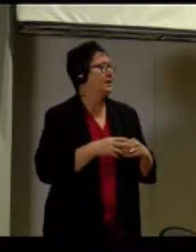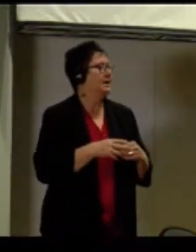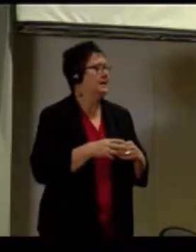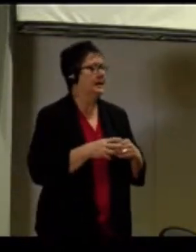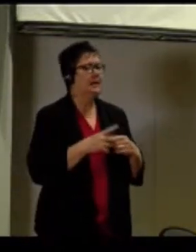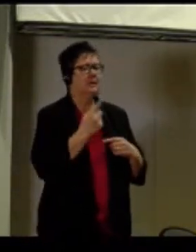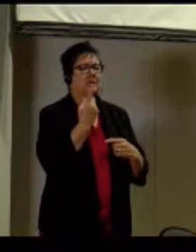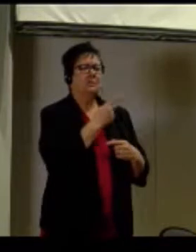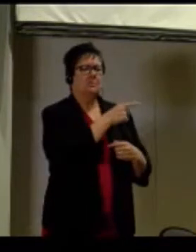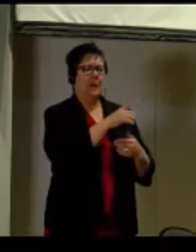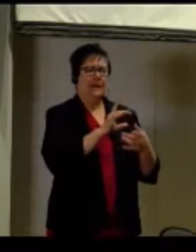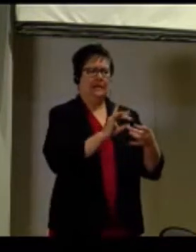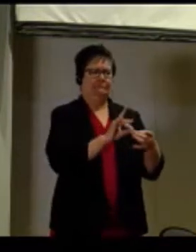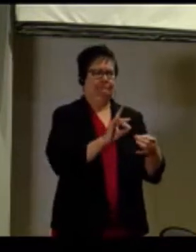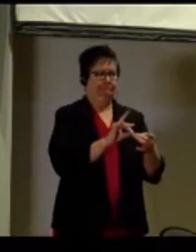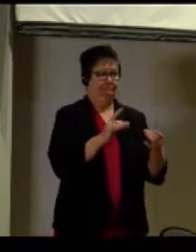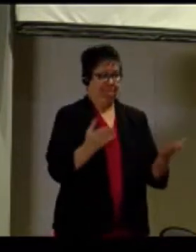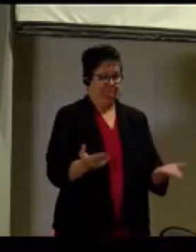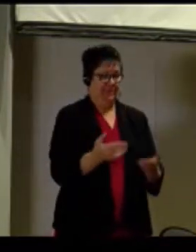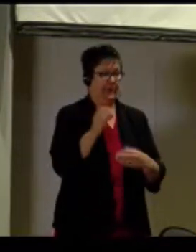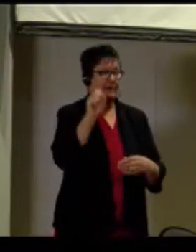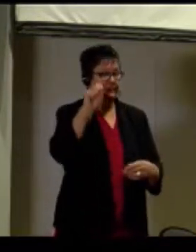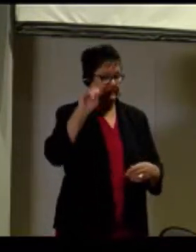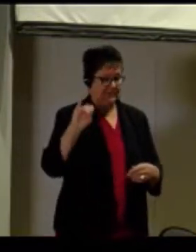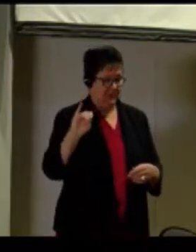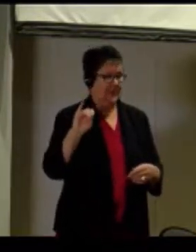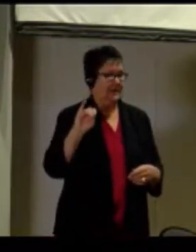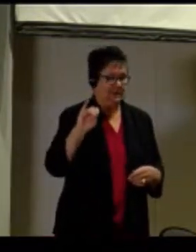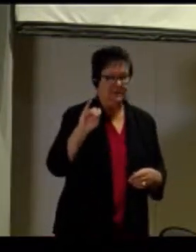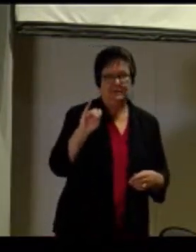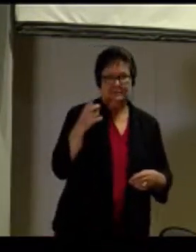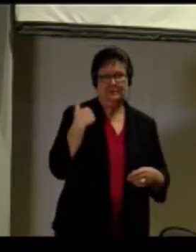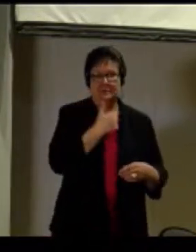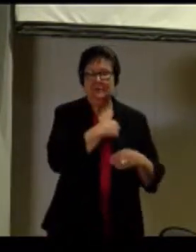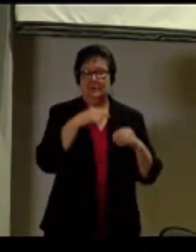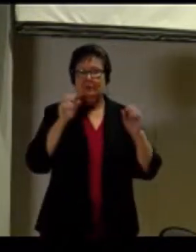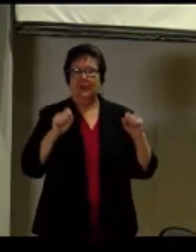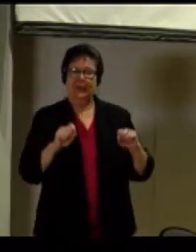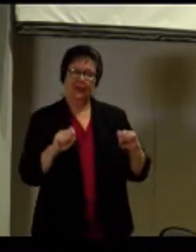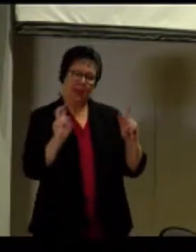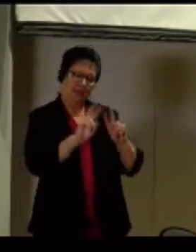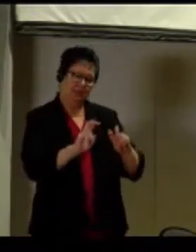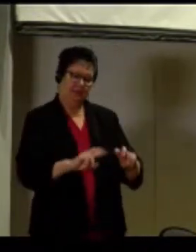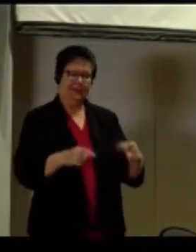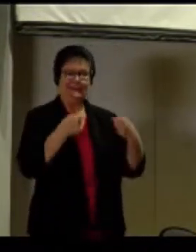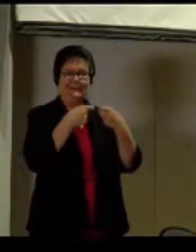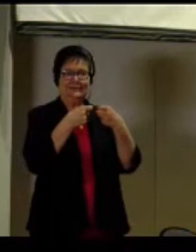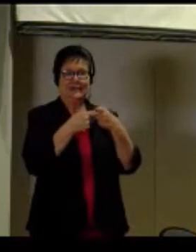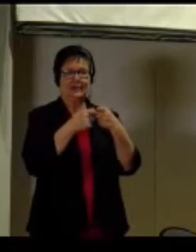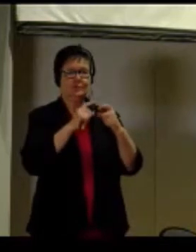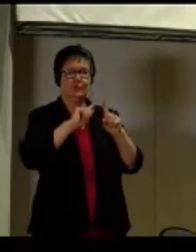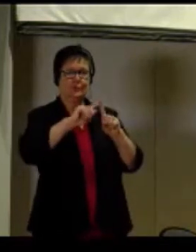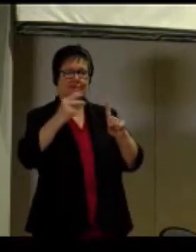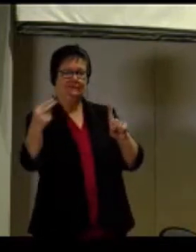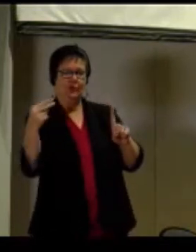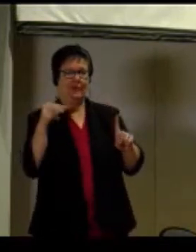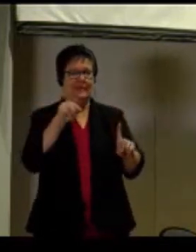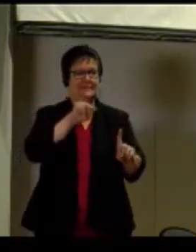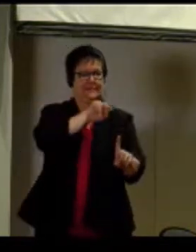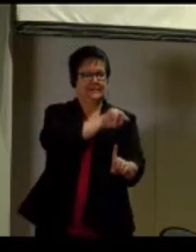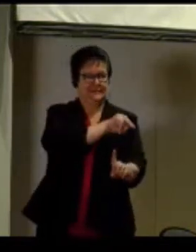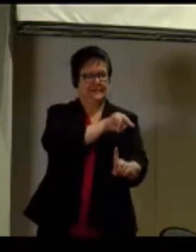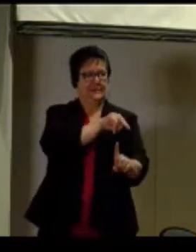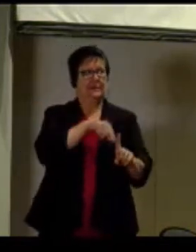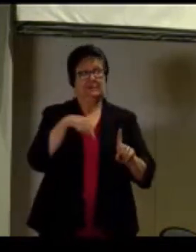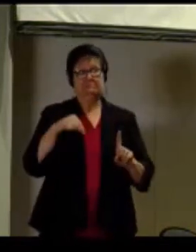out is that at the Smithsonian, we can look at digitization through many lenses, and that's really what this session